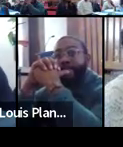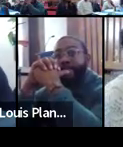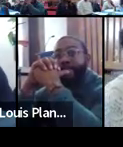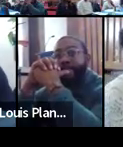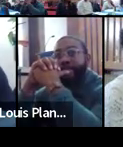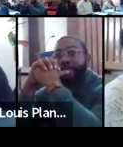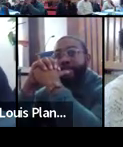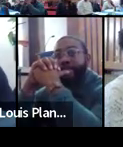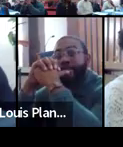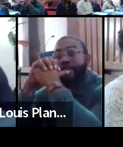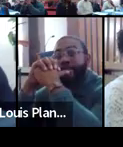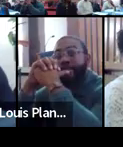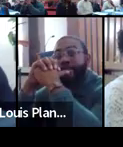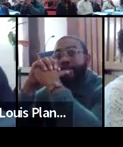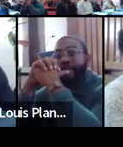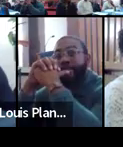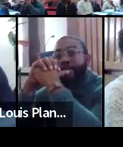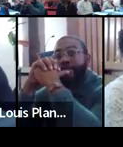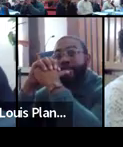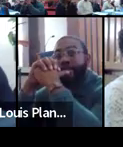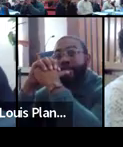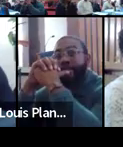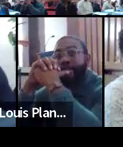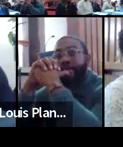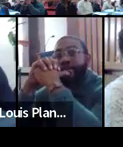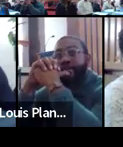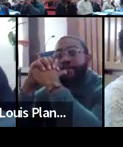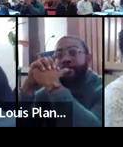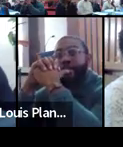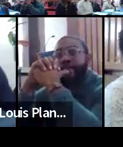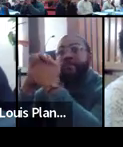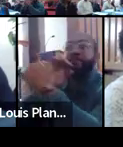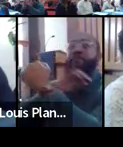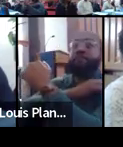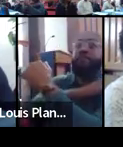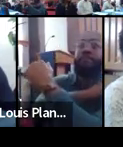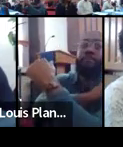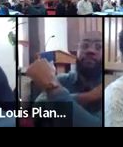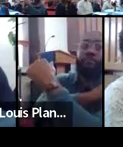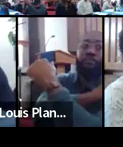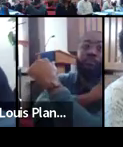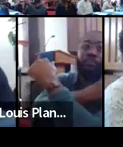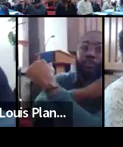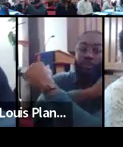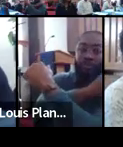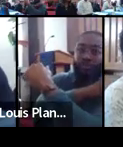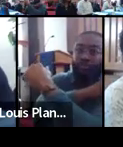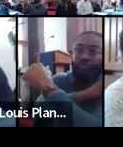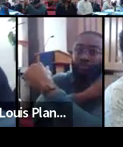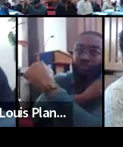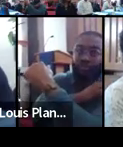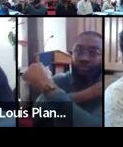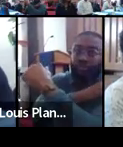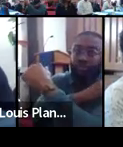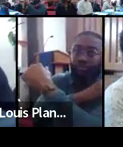community. All I'm saying is, please, let's not have meetings, let's not act. And